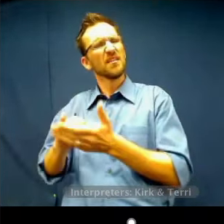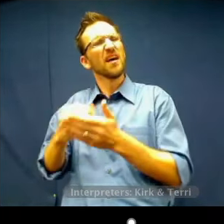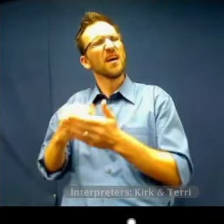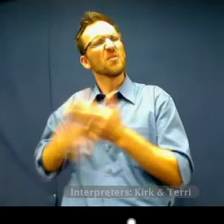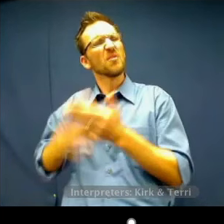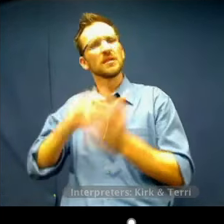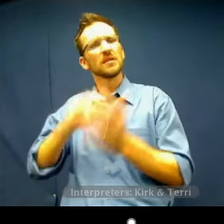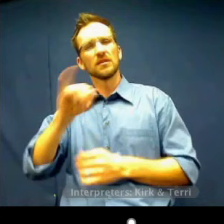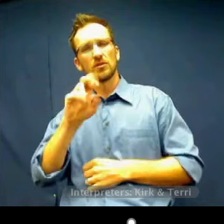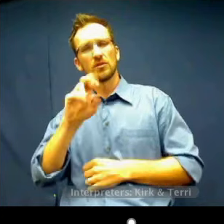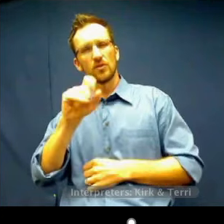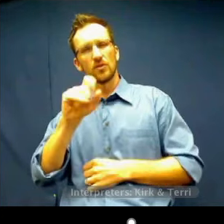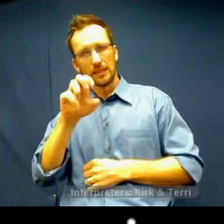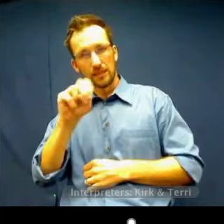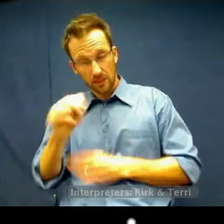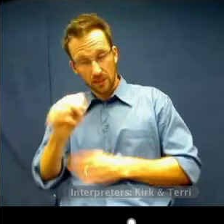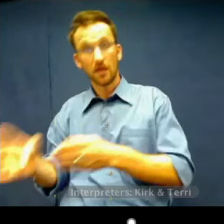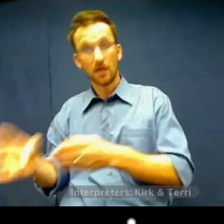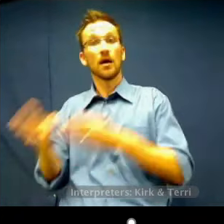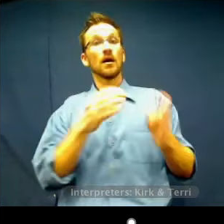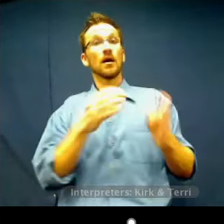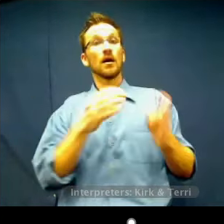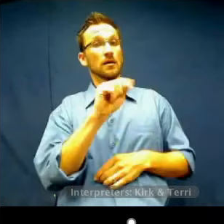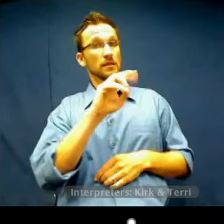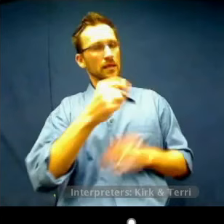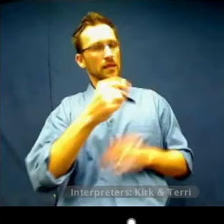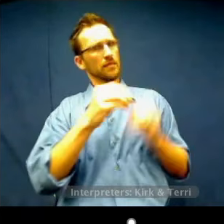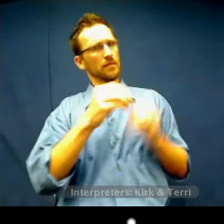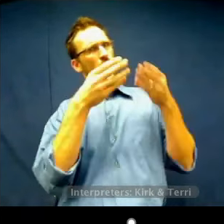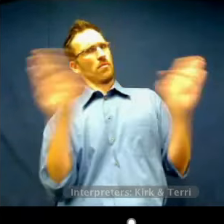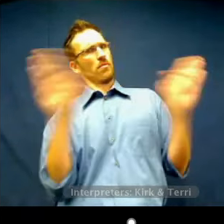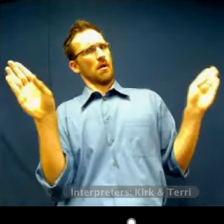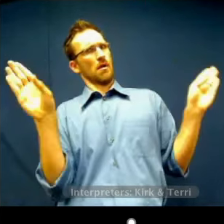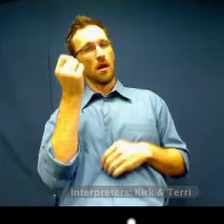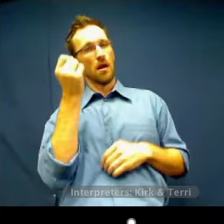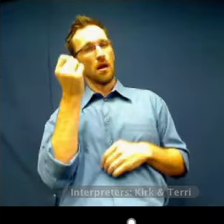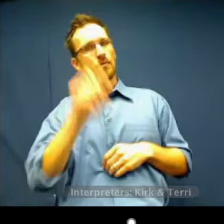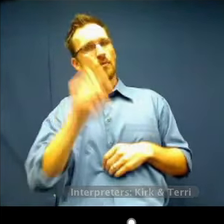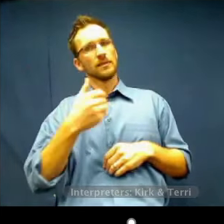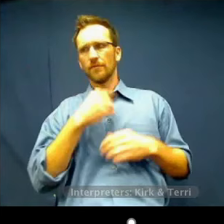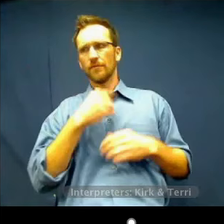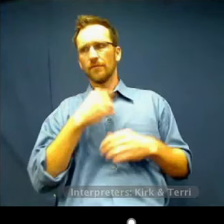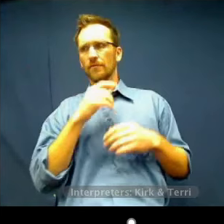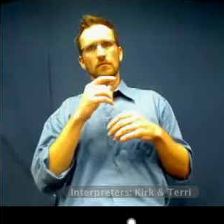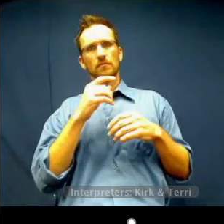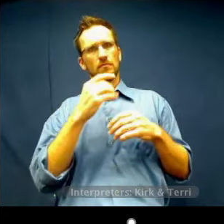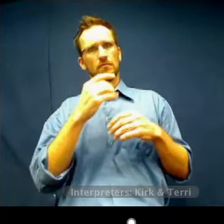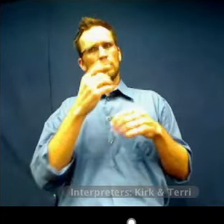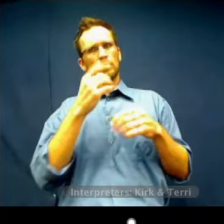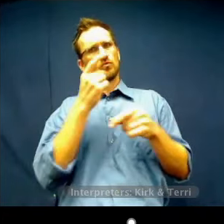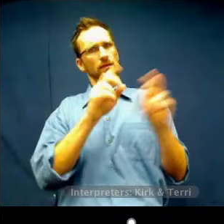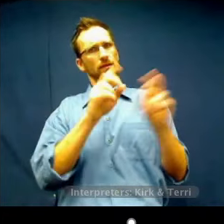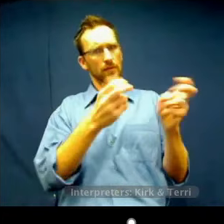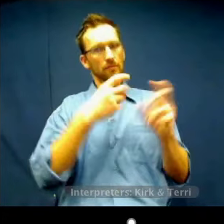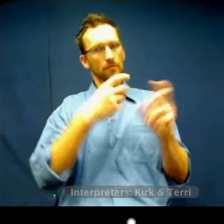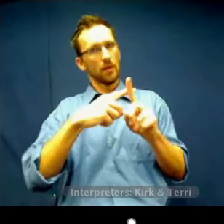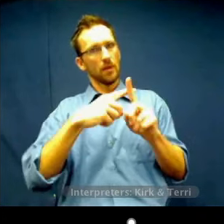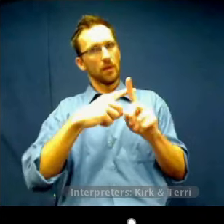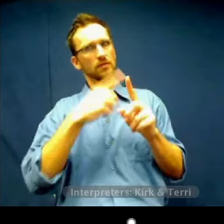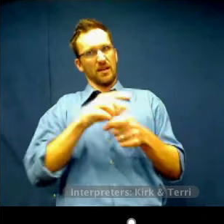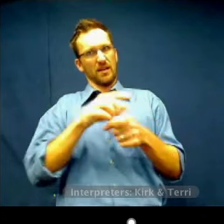Standing is broader because you have to not only have subject matter and personal jurisdiction over the person, you also have to meet the elements